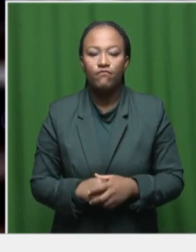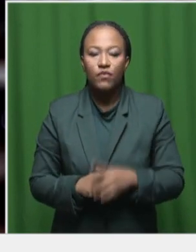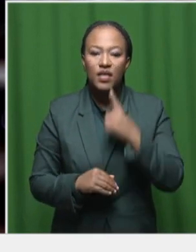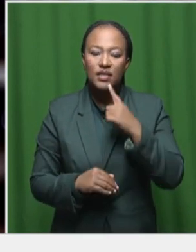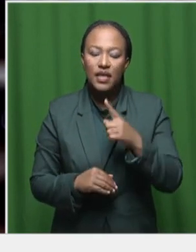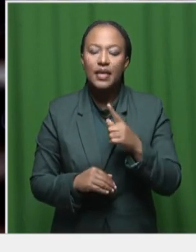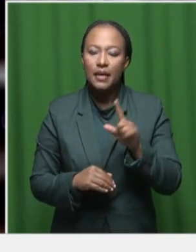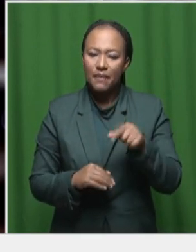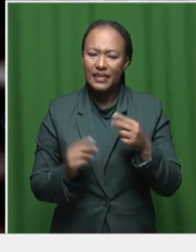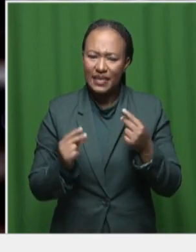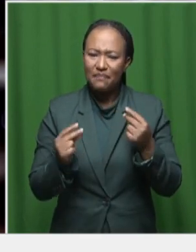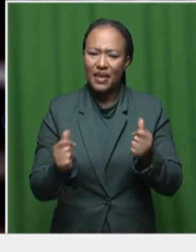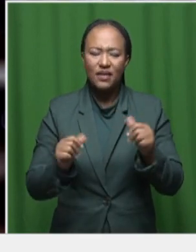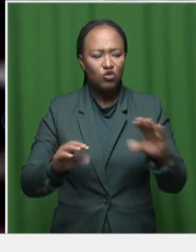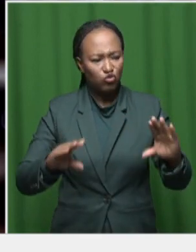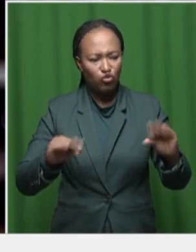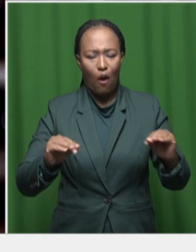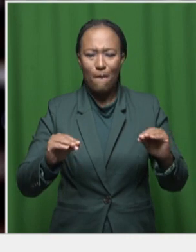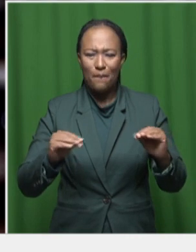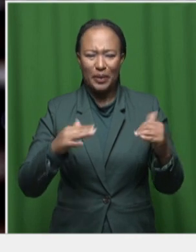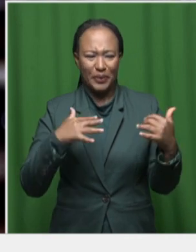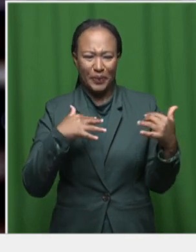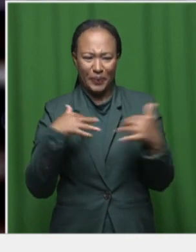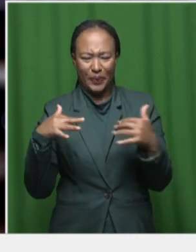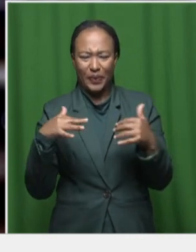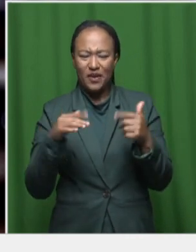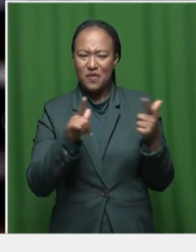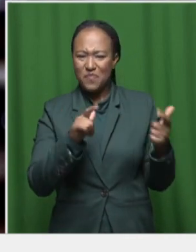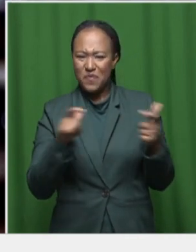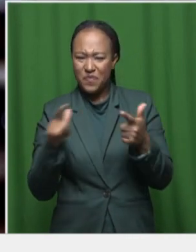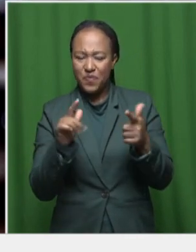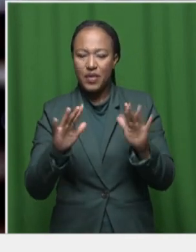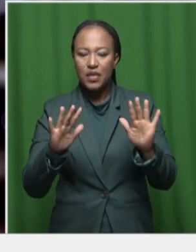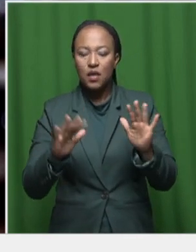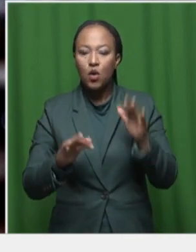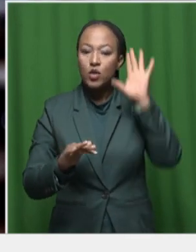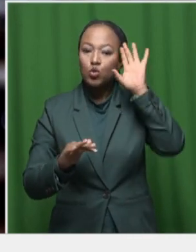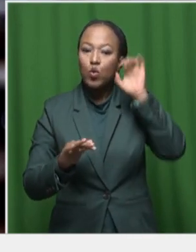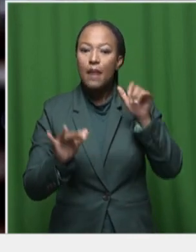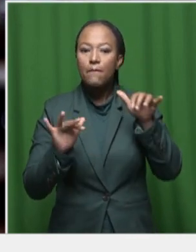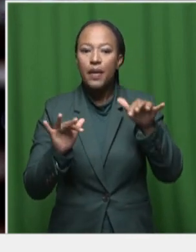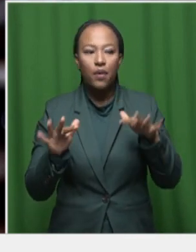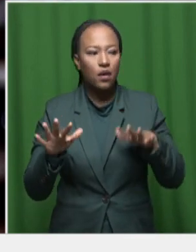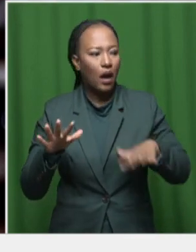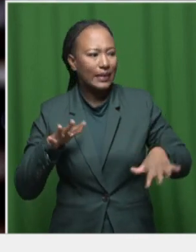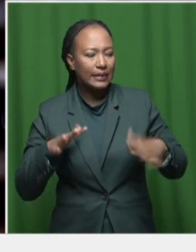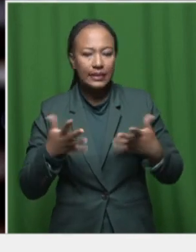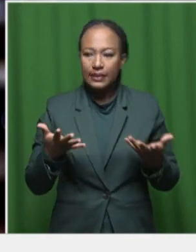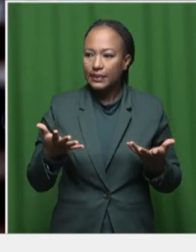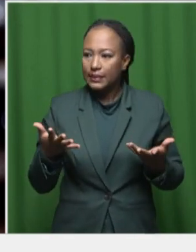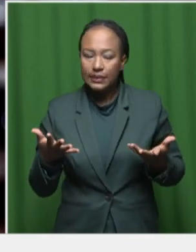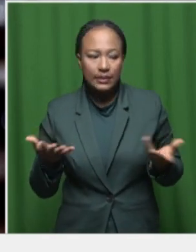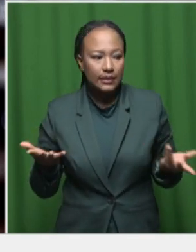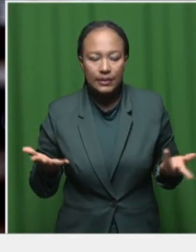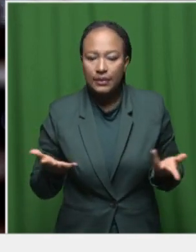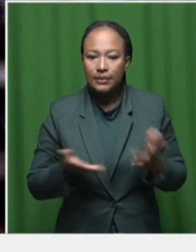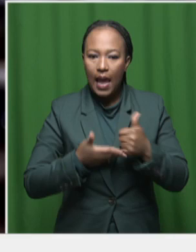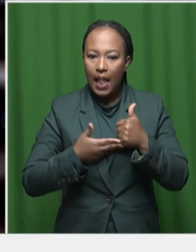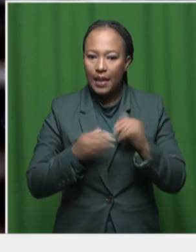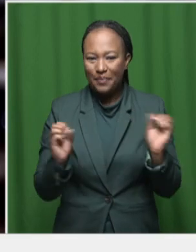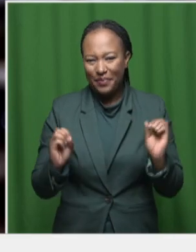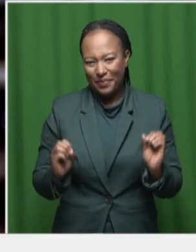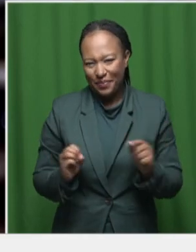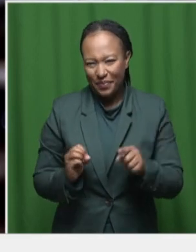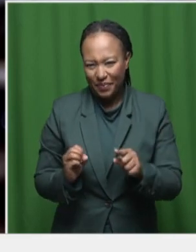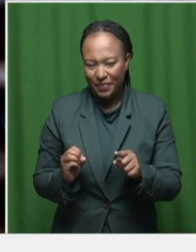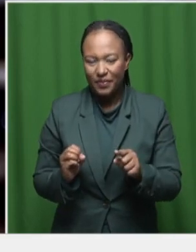to immediately stop the fighting for the sake of the Sudanese, who are caught up in a catastrophic humanitarian situation that